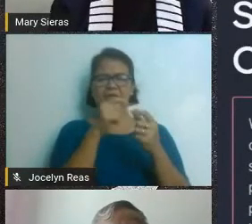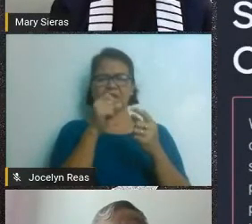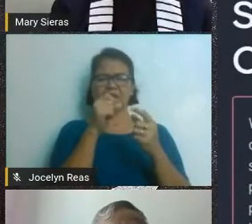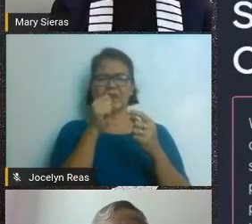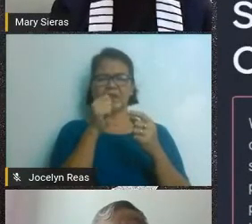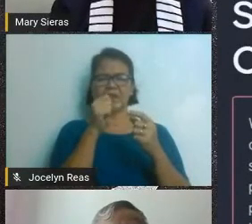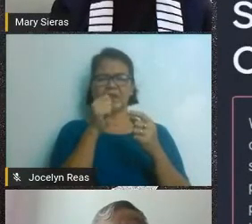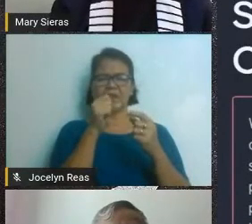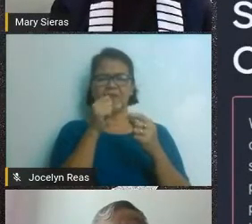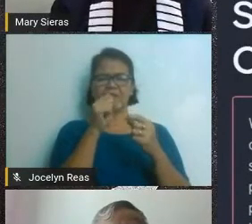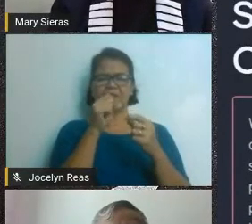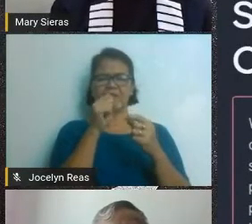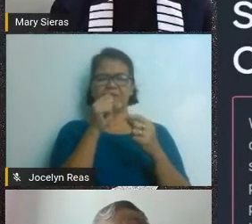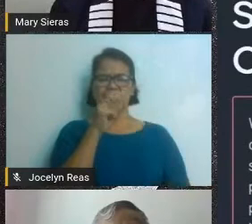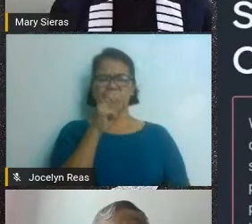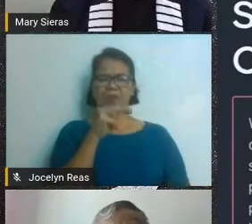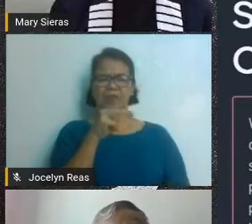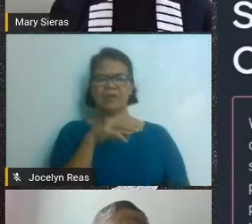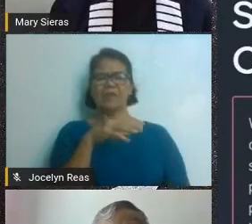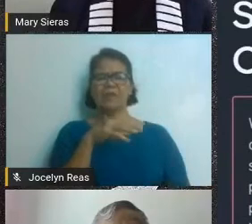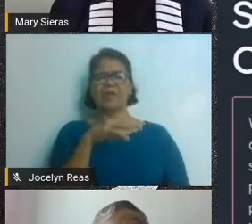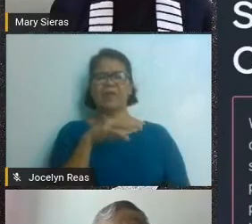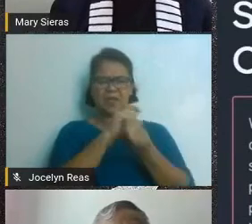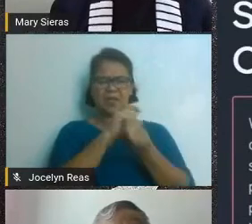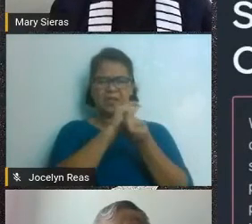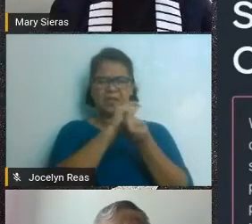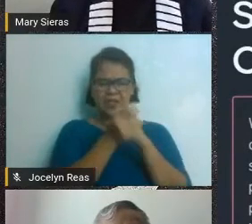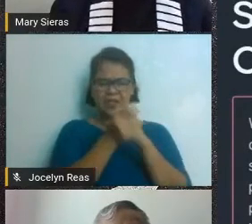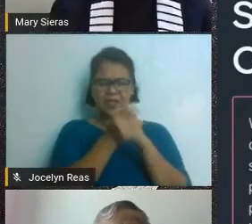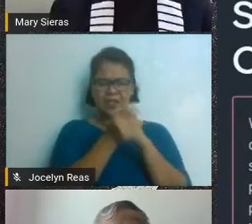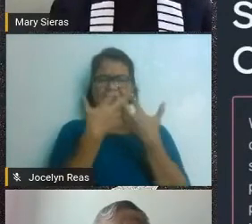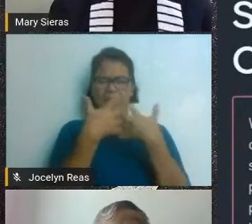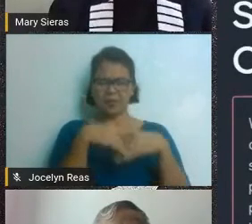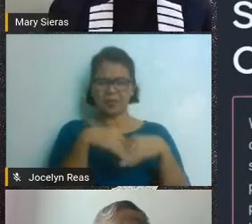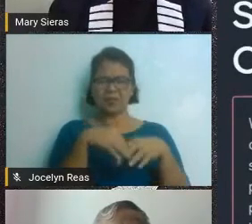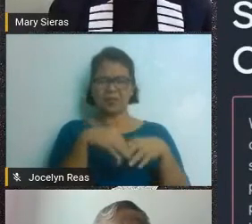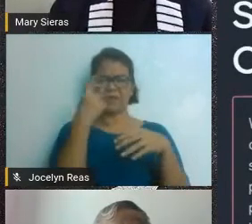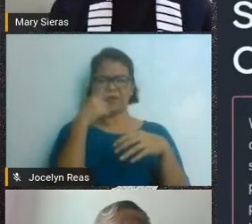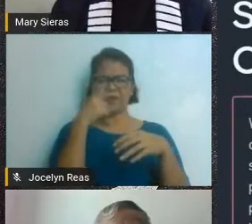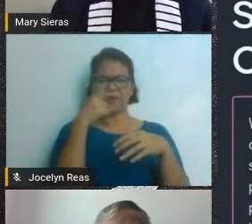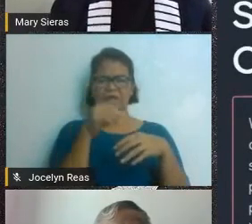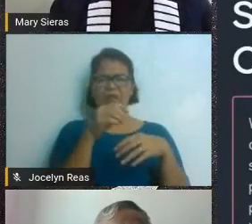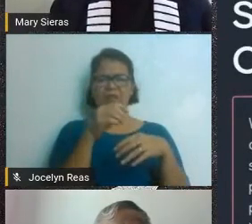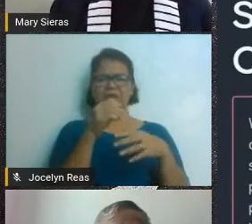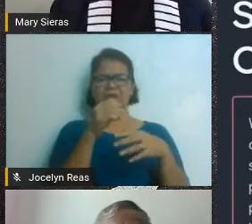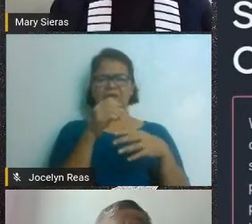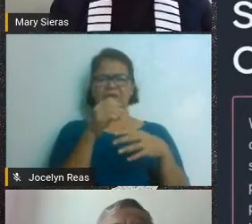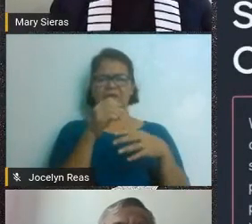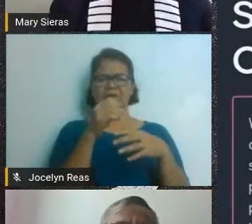harmonization of senior high school subject offers per track or per strand?